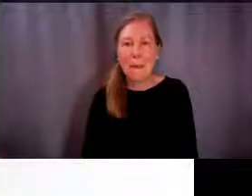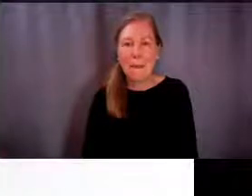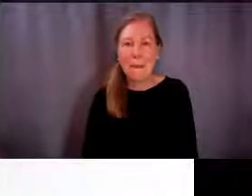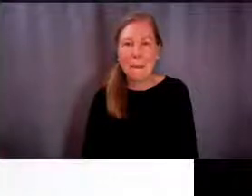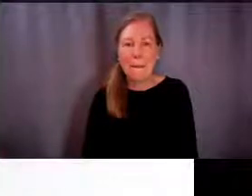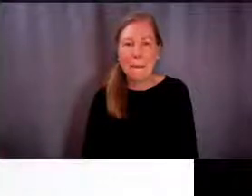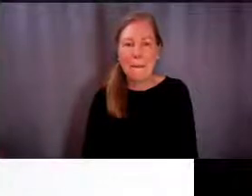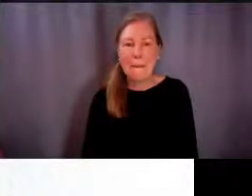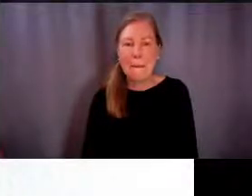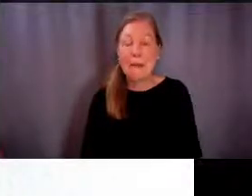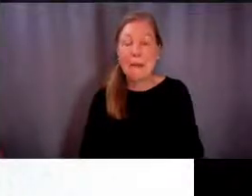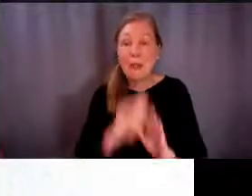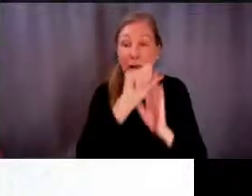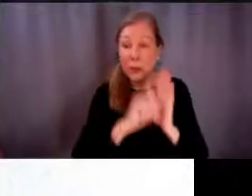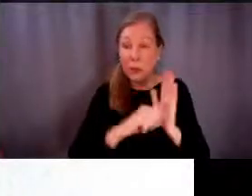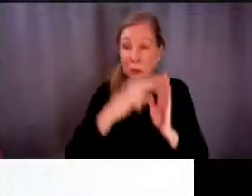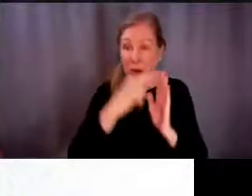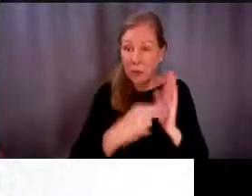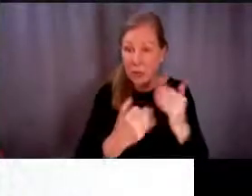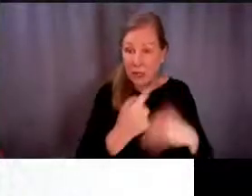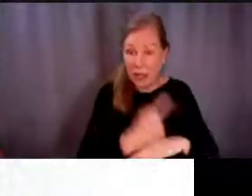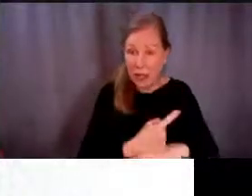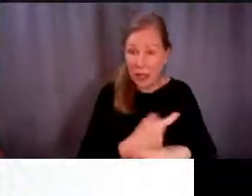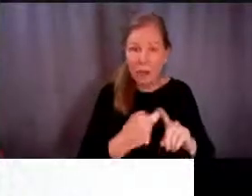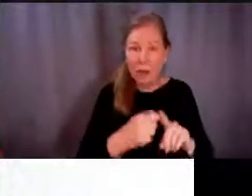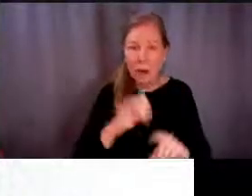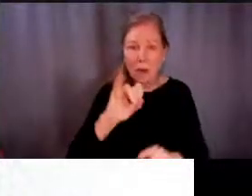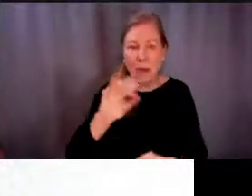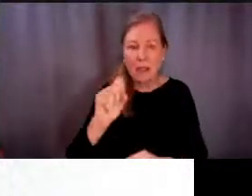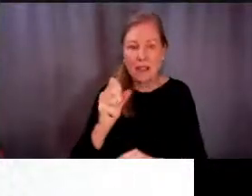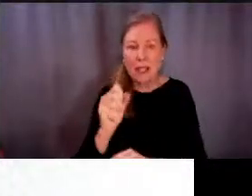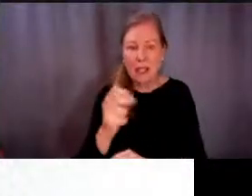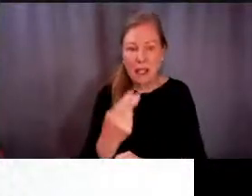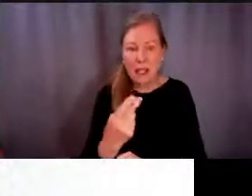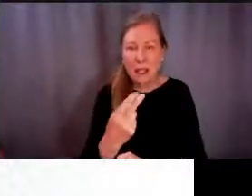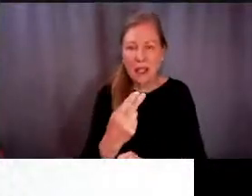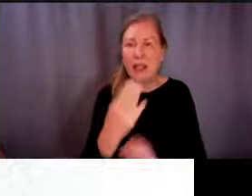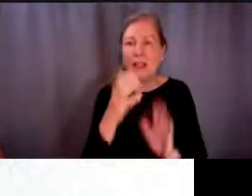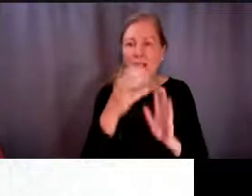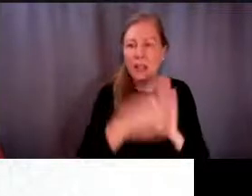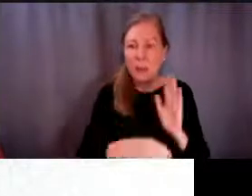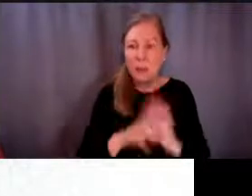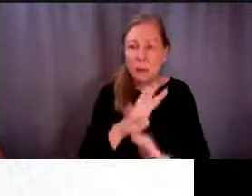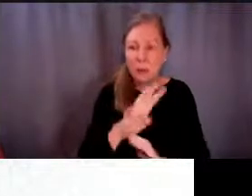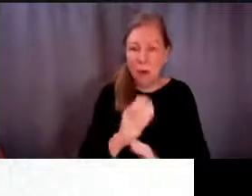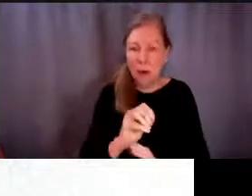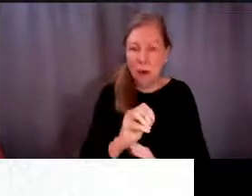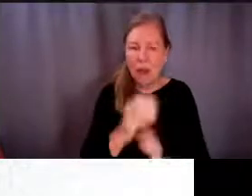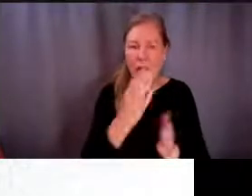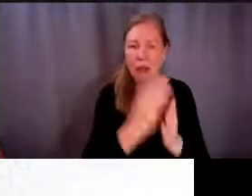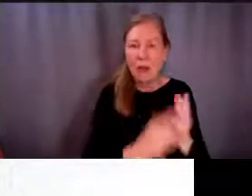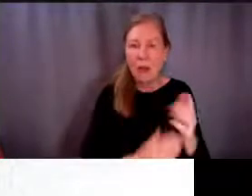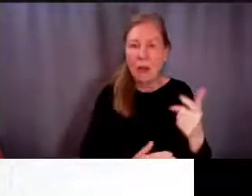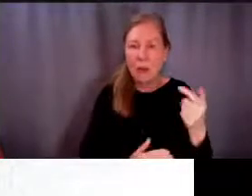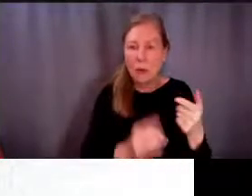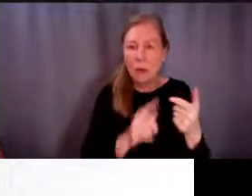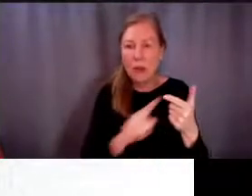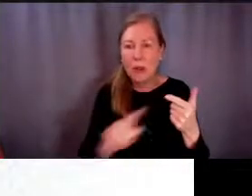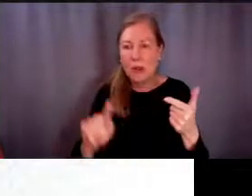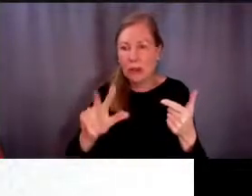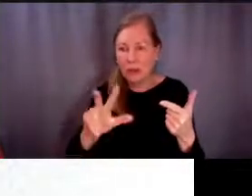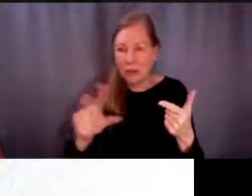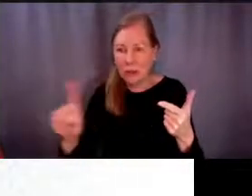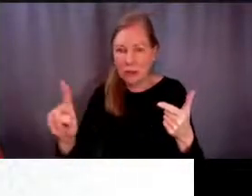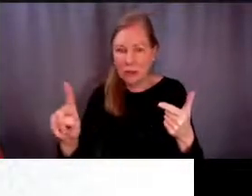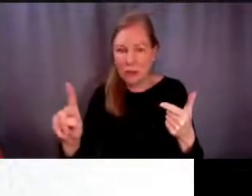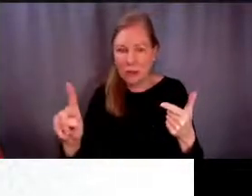The scripture reading today is from the book of Isaiah, chapter 40, verse 21 through 31. Have